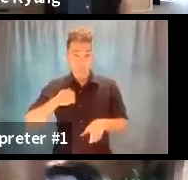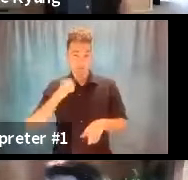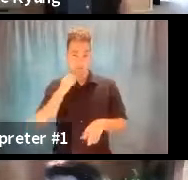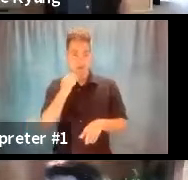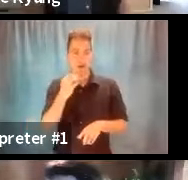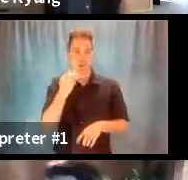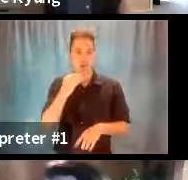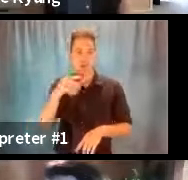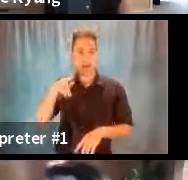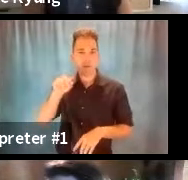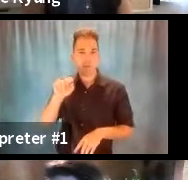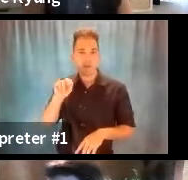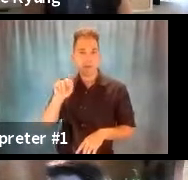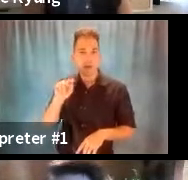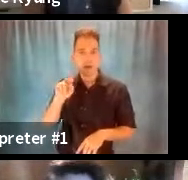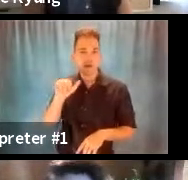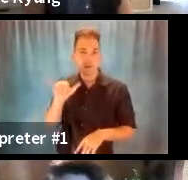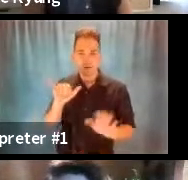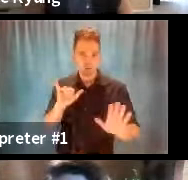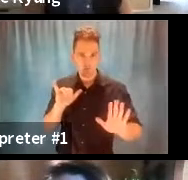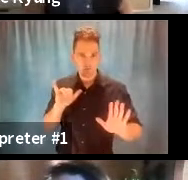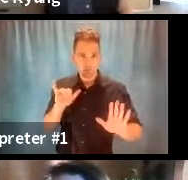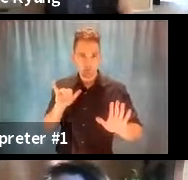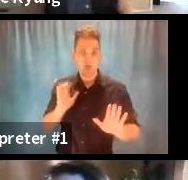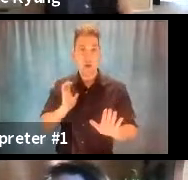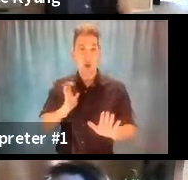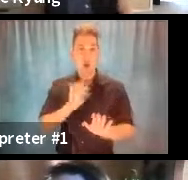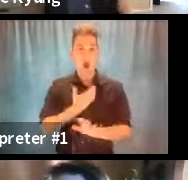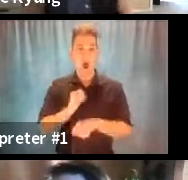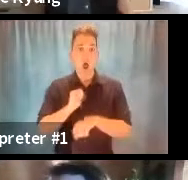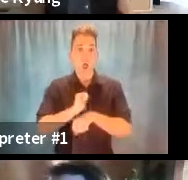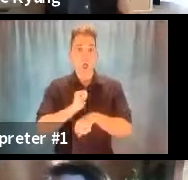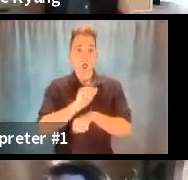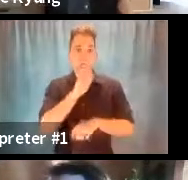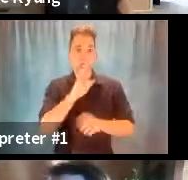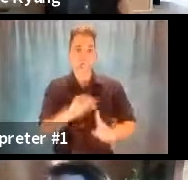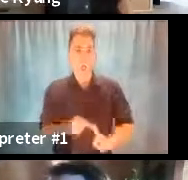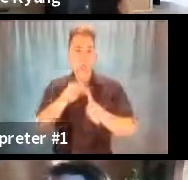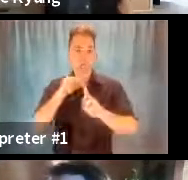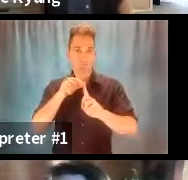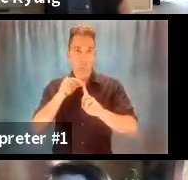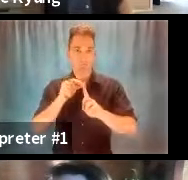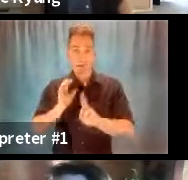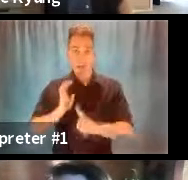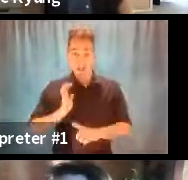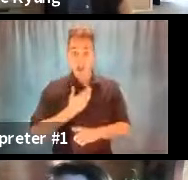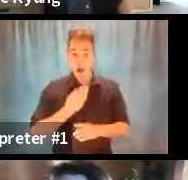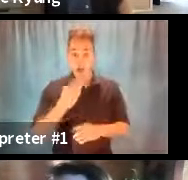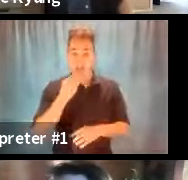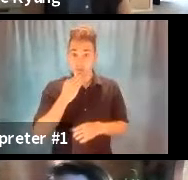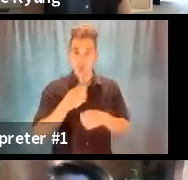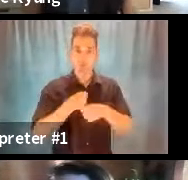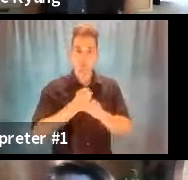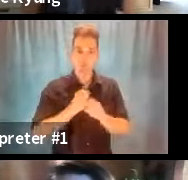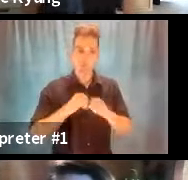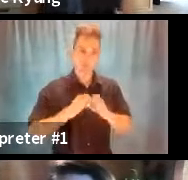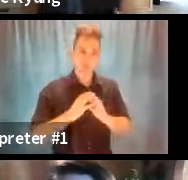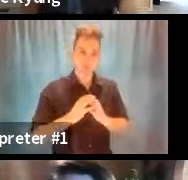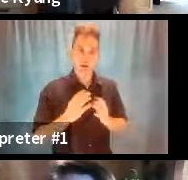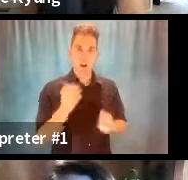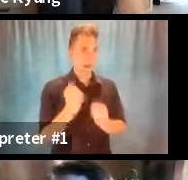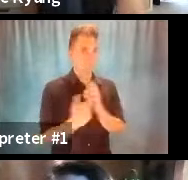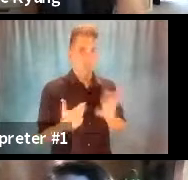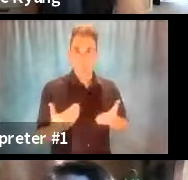work is unique in itself because we actually make the meals from scratch, package the meals,